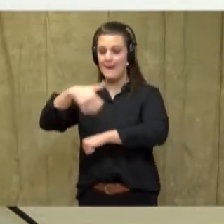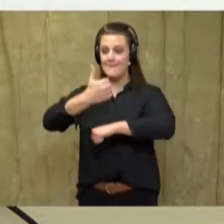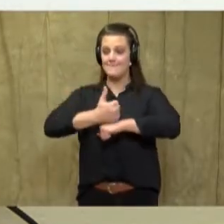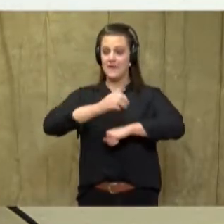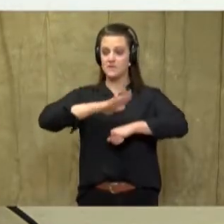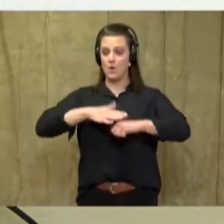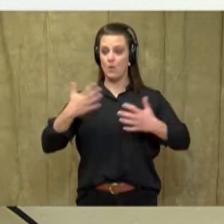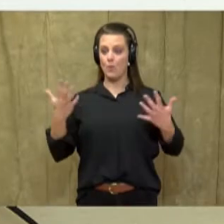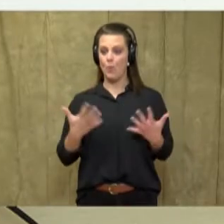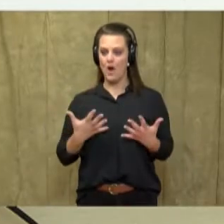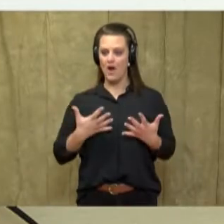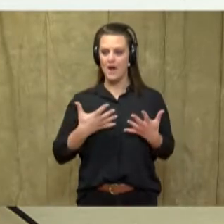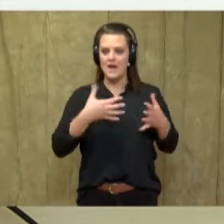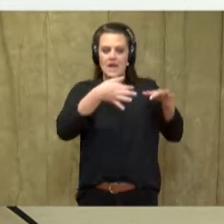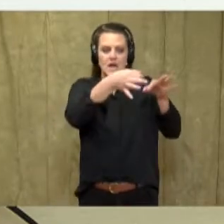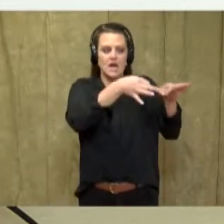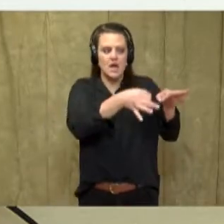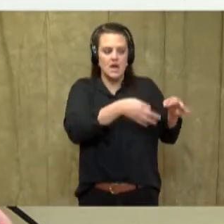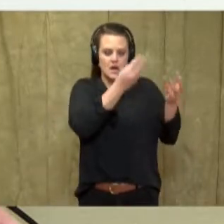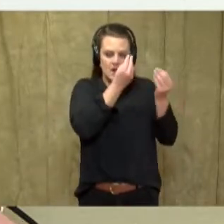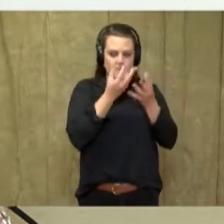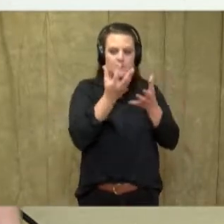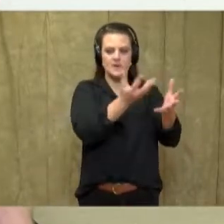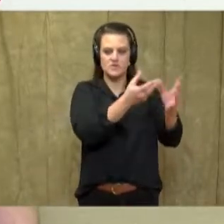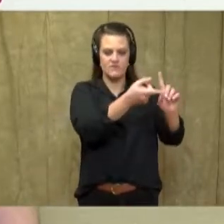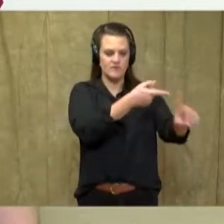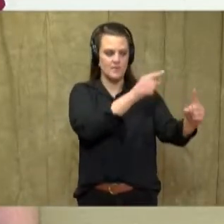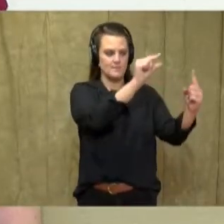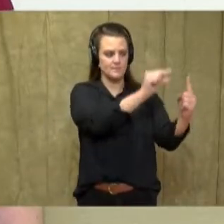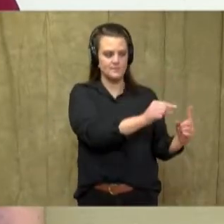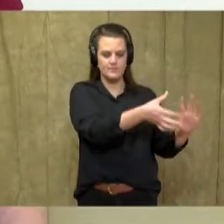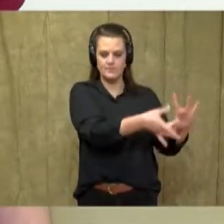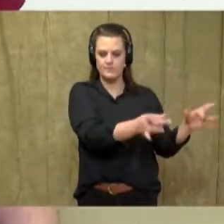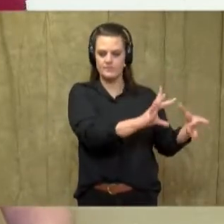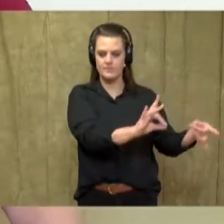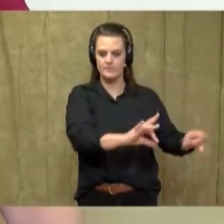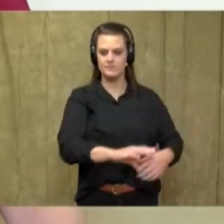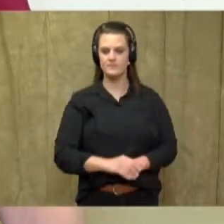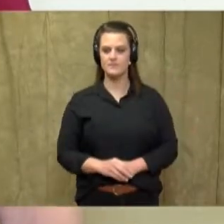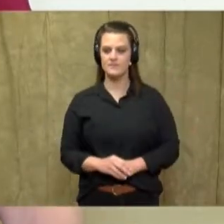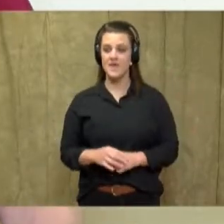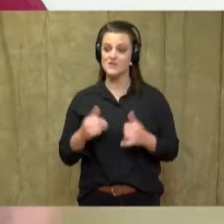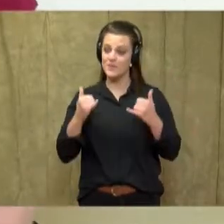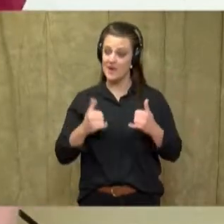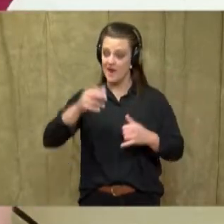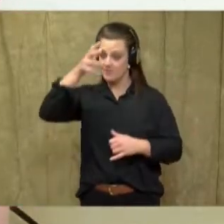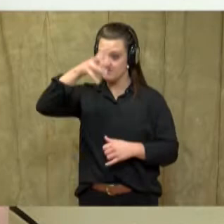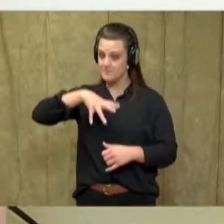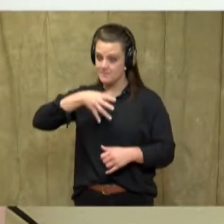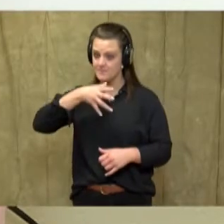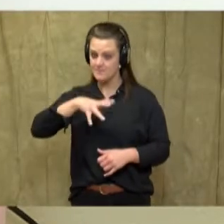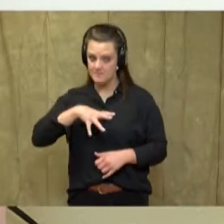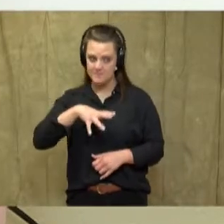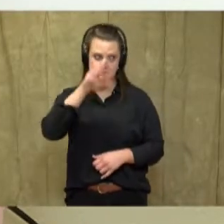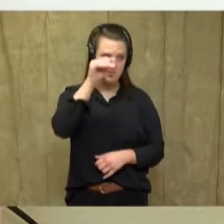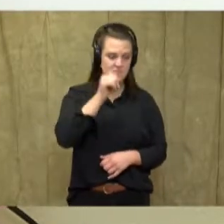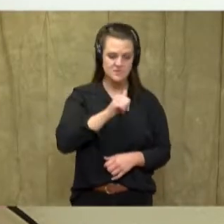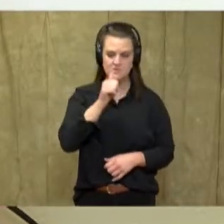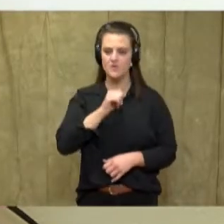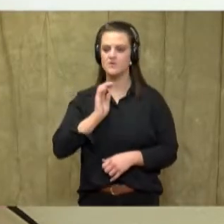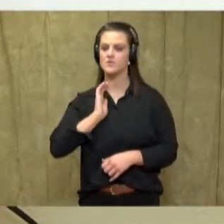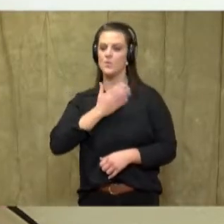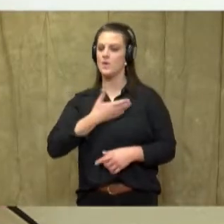on informational text. Now, ladies and gentlemen, boys and girls, we're going to look at